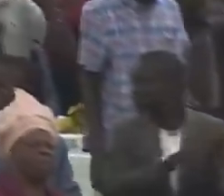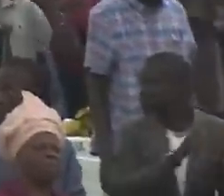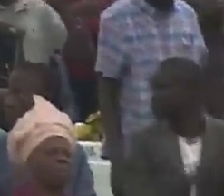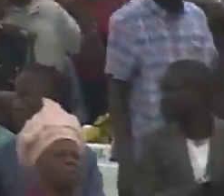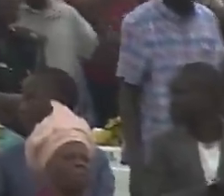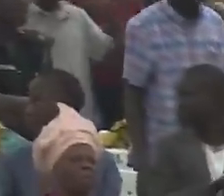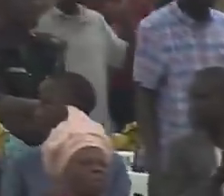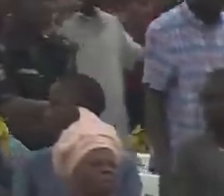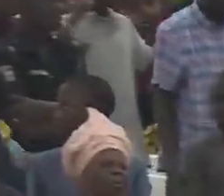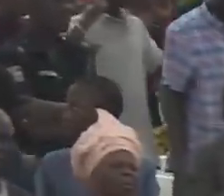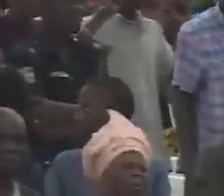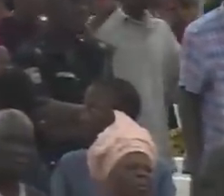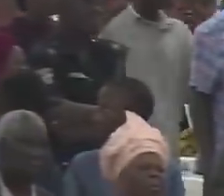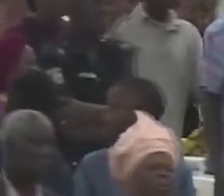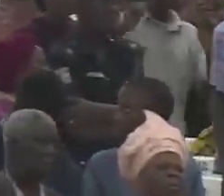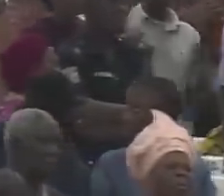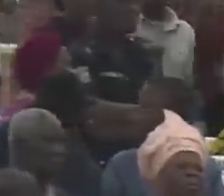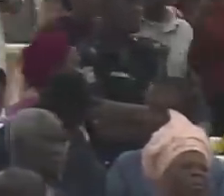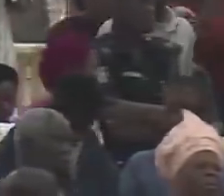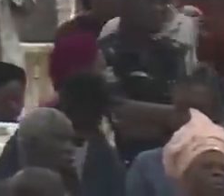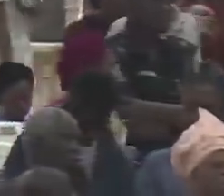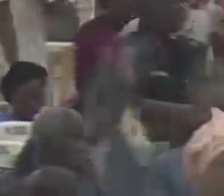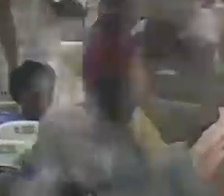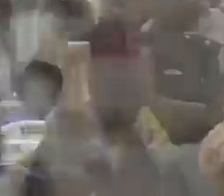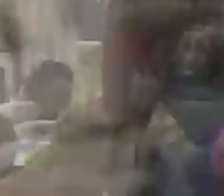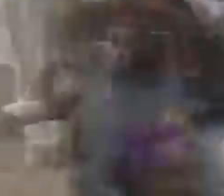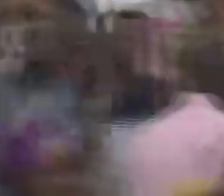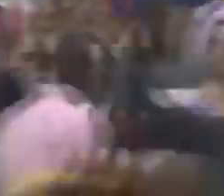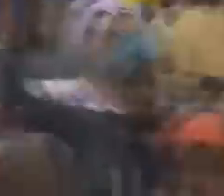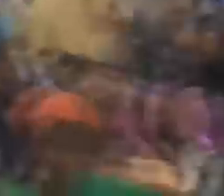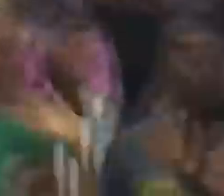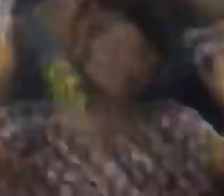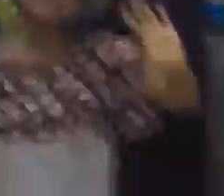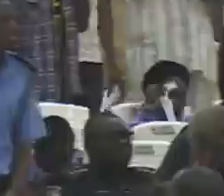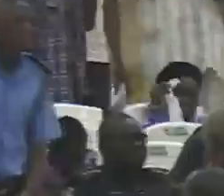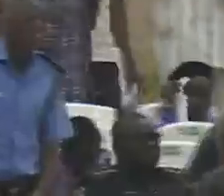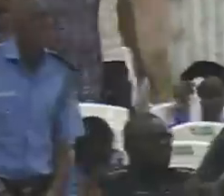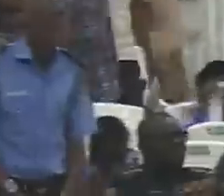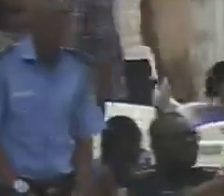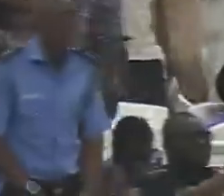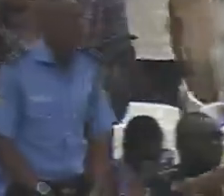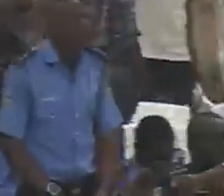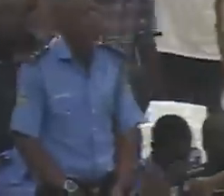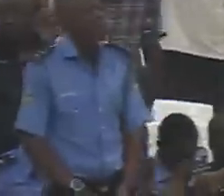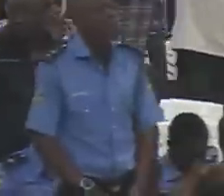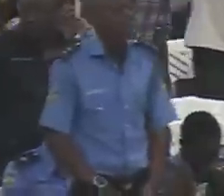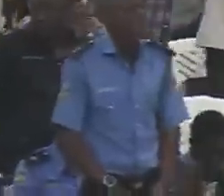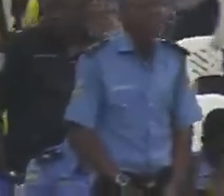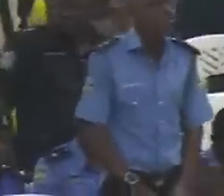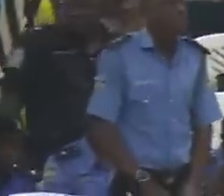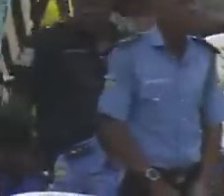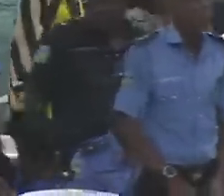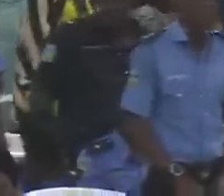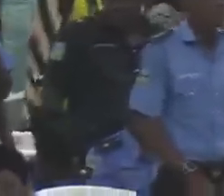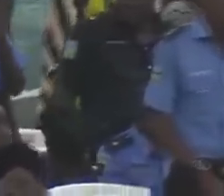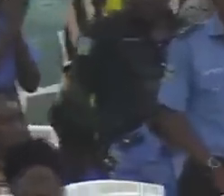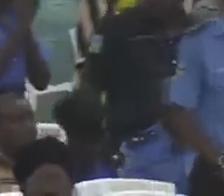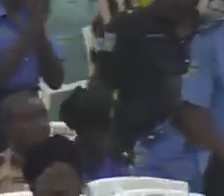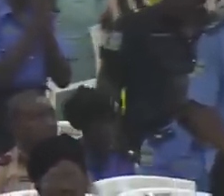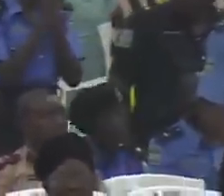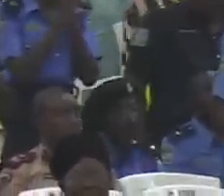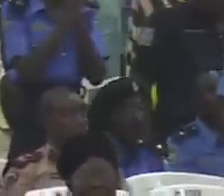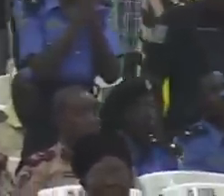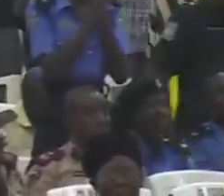He gives you the mouth so you can sing His praise. He gives you